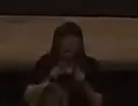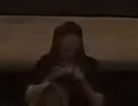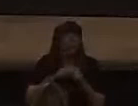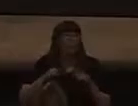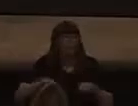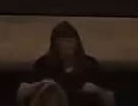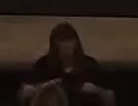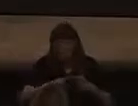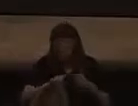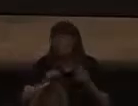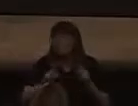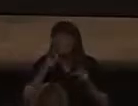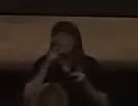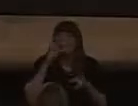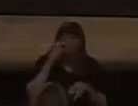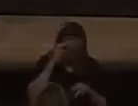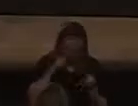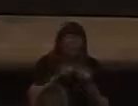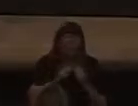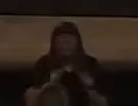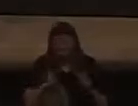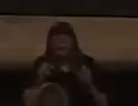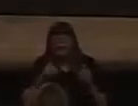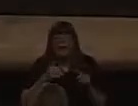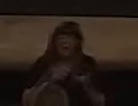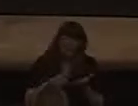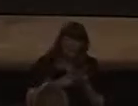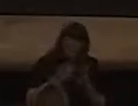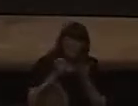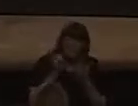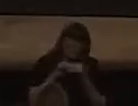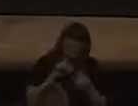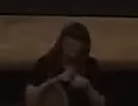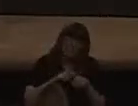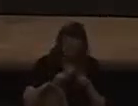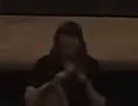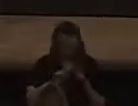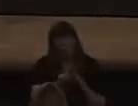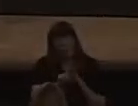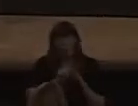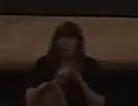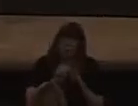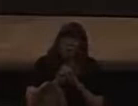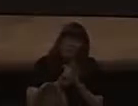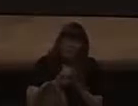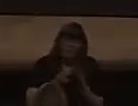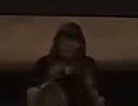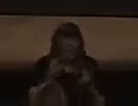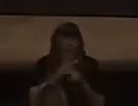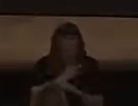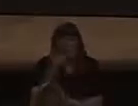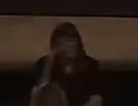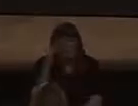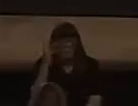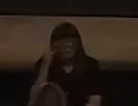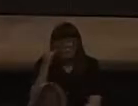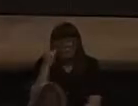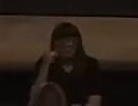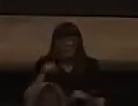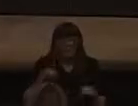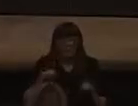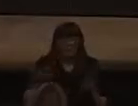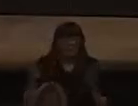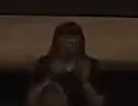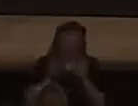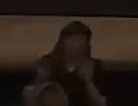people who are blind, people with wheelchairs take a little longer to get on and off the elevator, and there's nothing worse than having your walker or cane